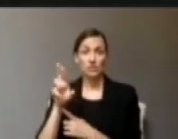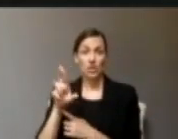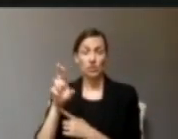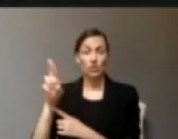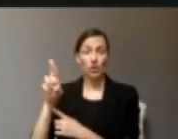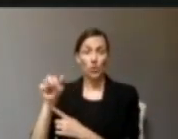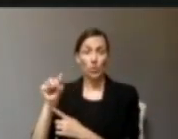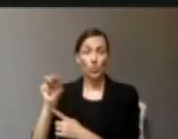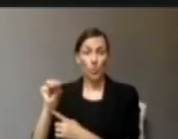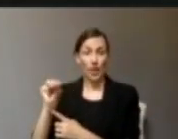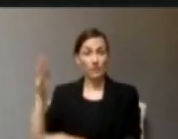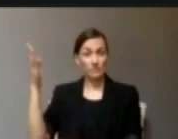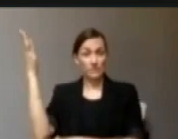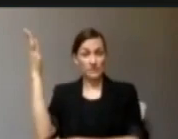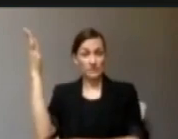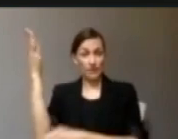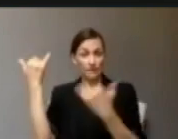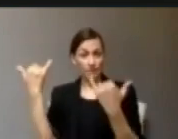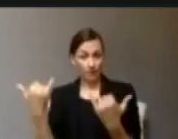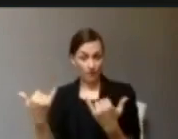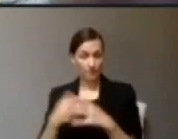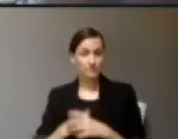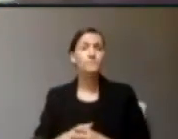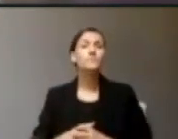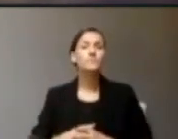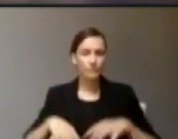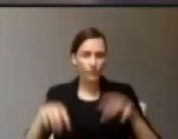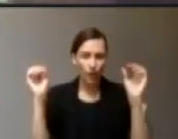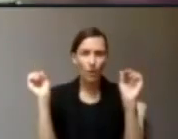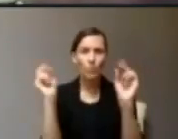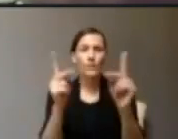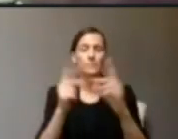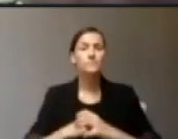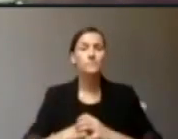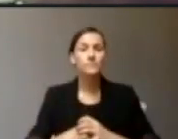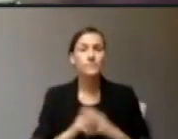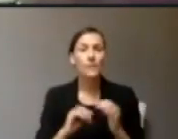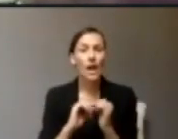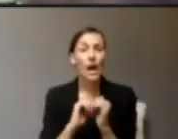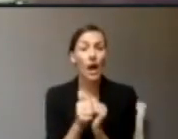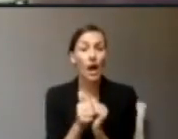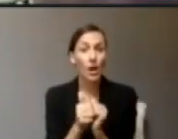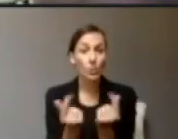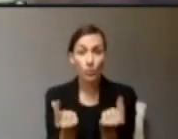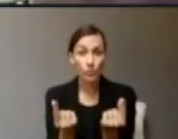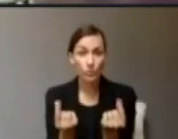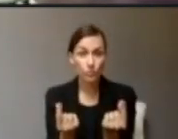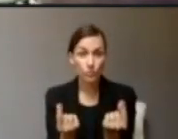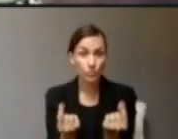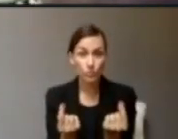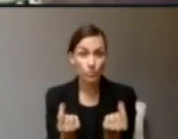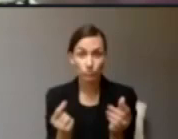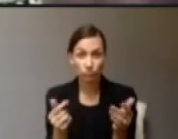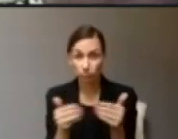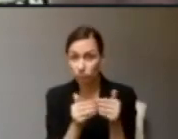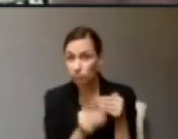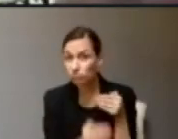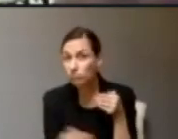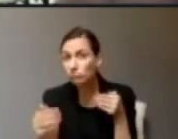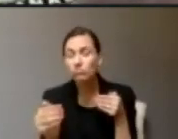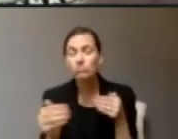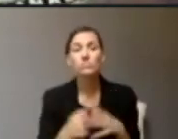are. Okay, so so how are we going to do this? So the